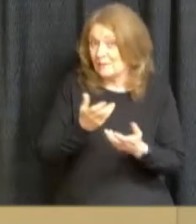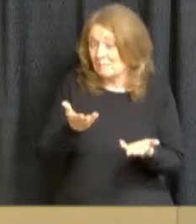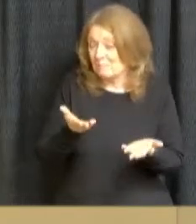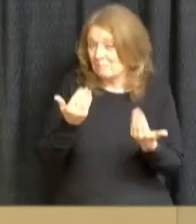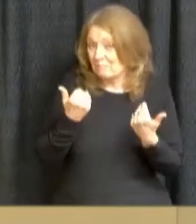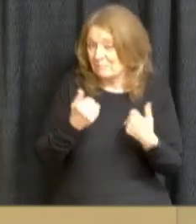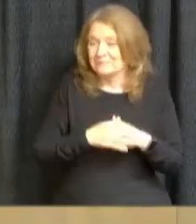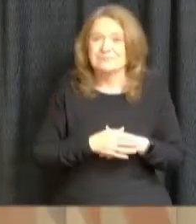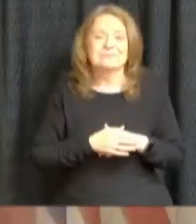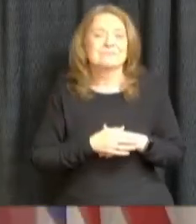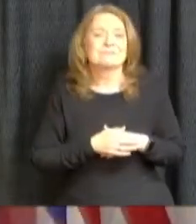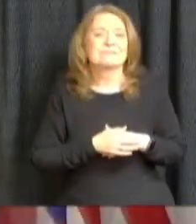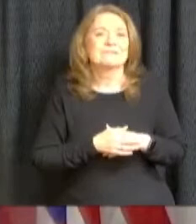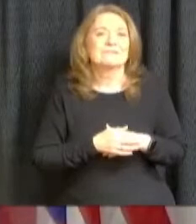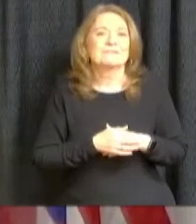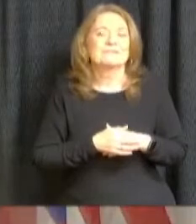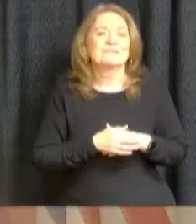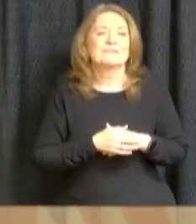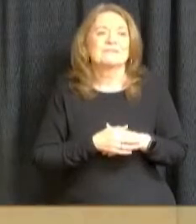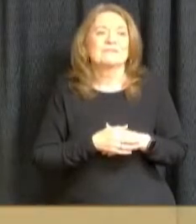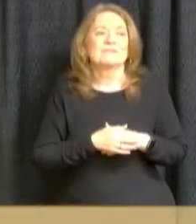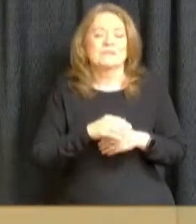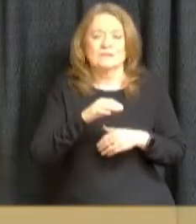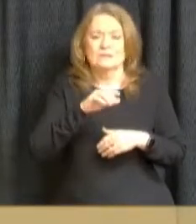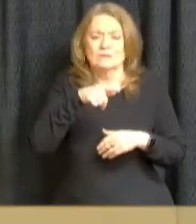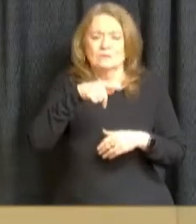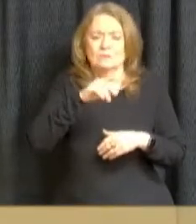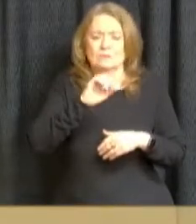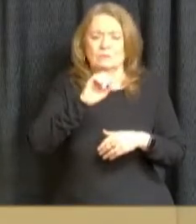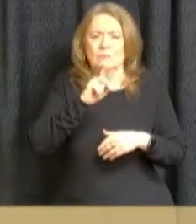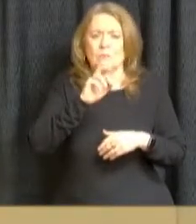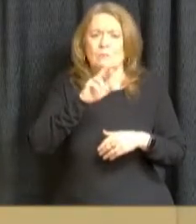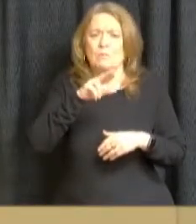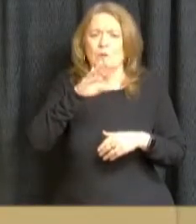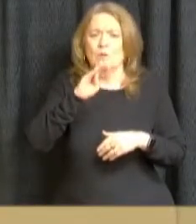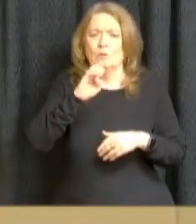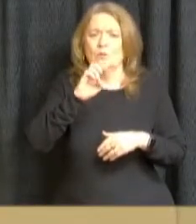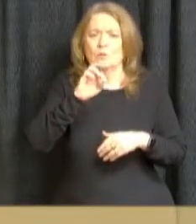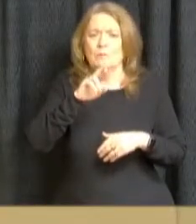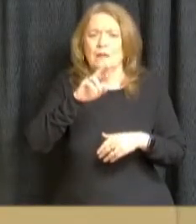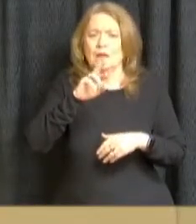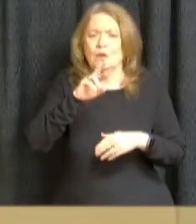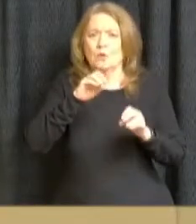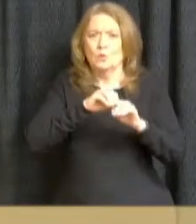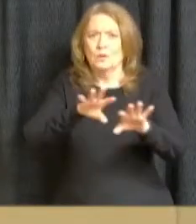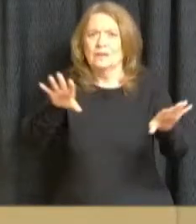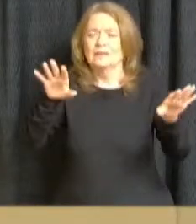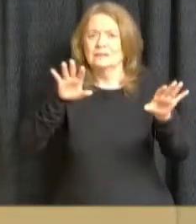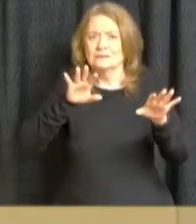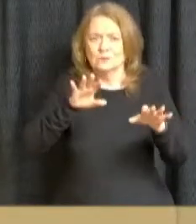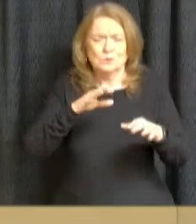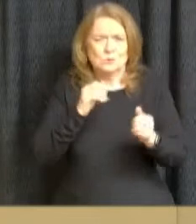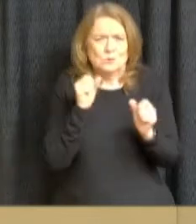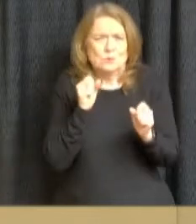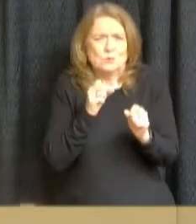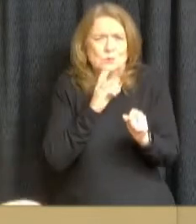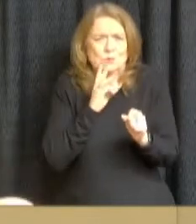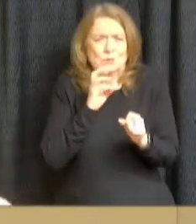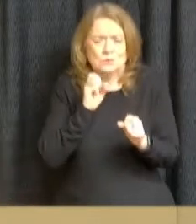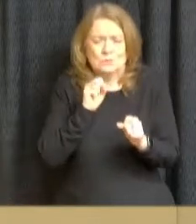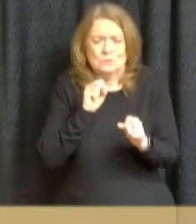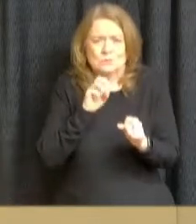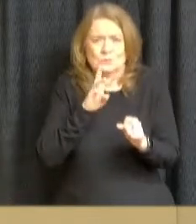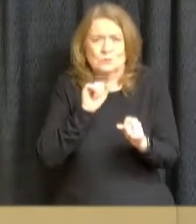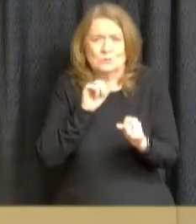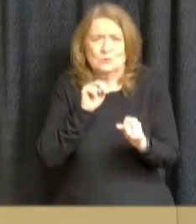something. Release your inner polar bear. Oh my goodness. By diving into the chilly waters of the Swan Lake swimming